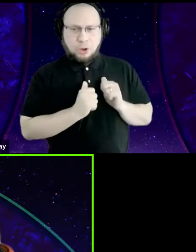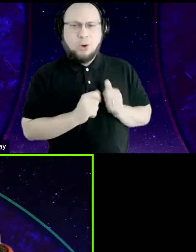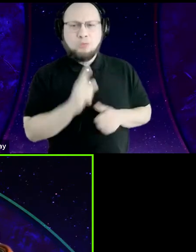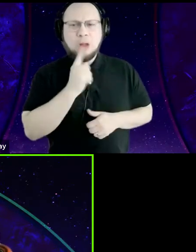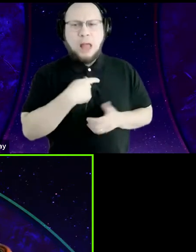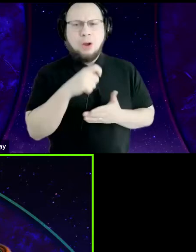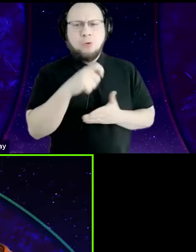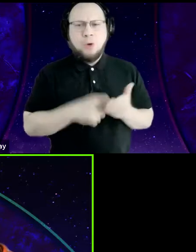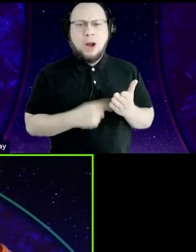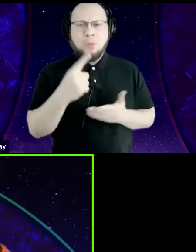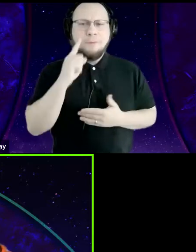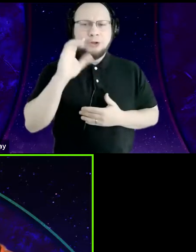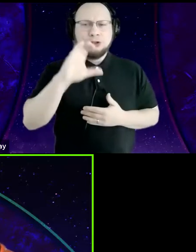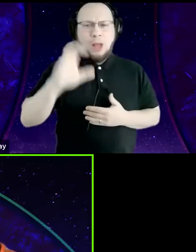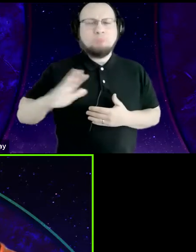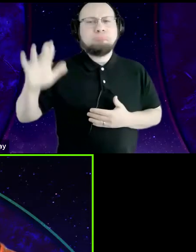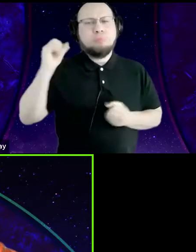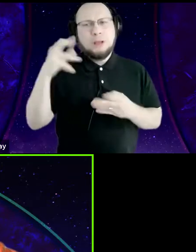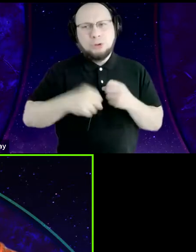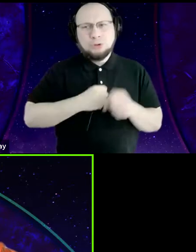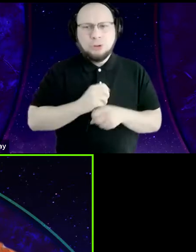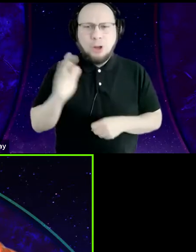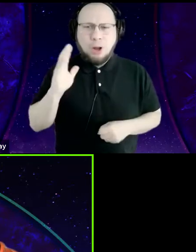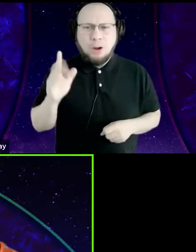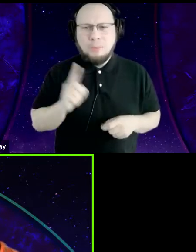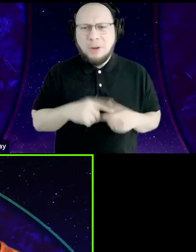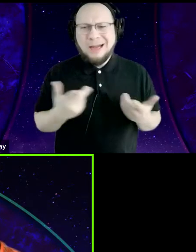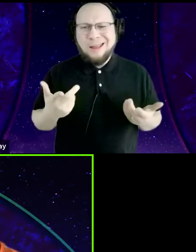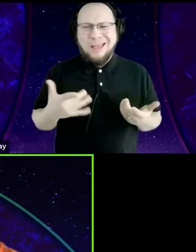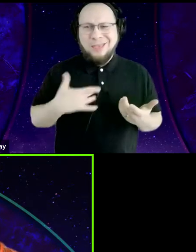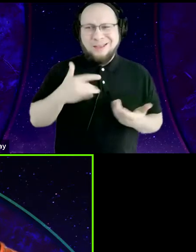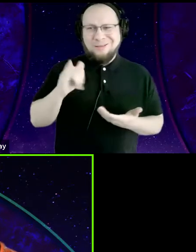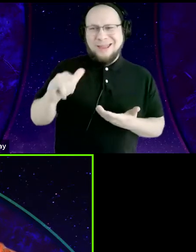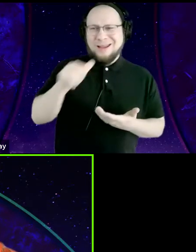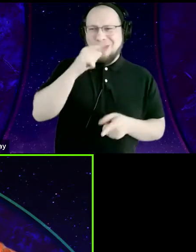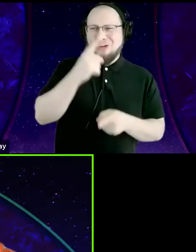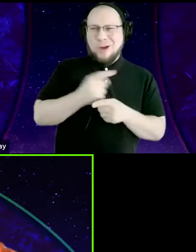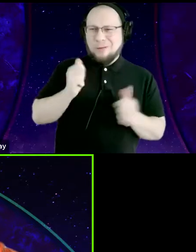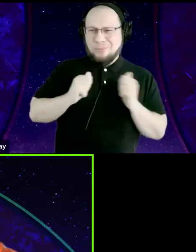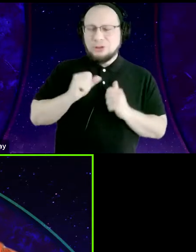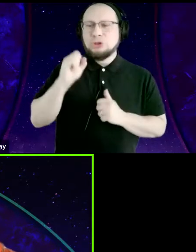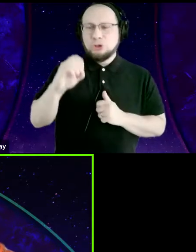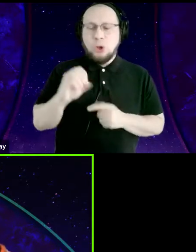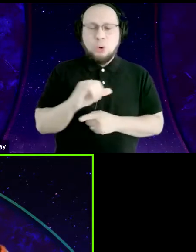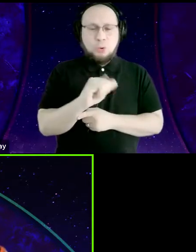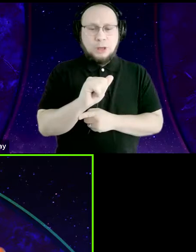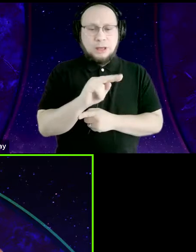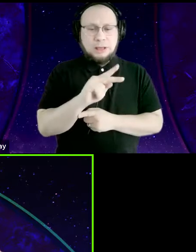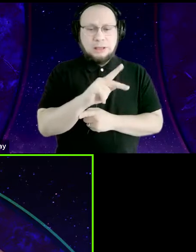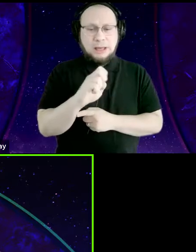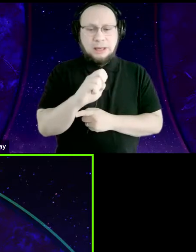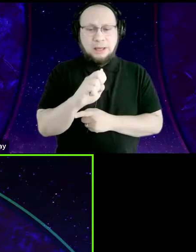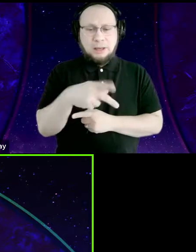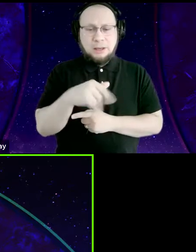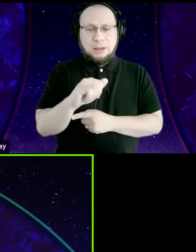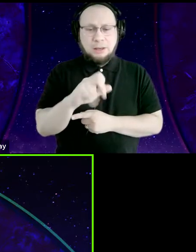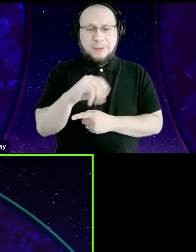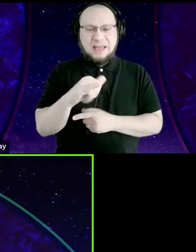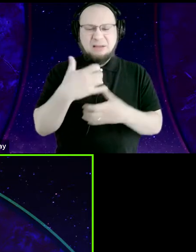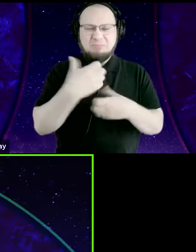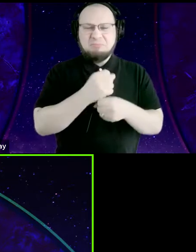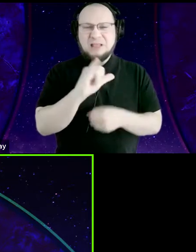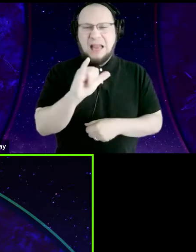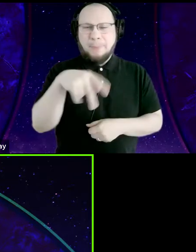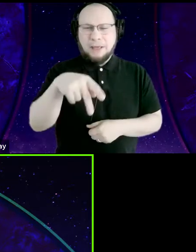Chicago many years ago, but that just, it just wasn't right. And so then Yankee Picnic was one. It was also, it was 2017. And